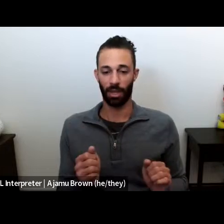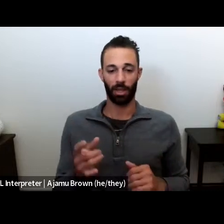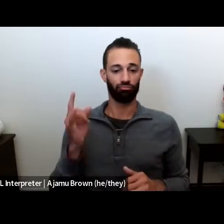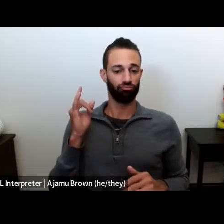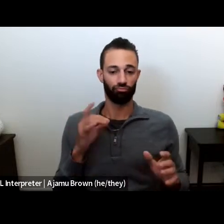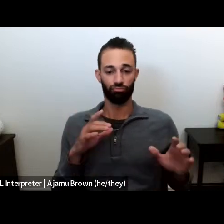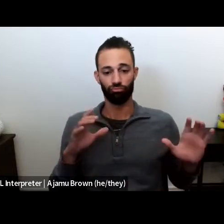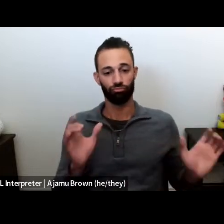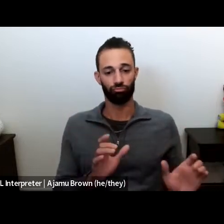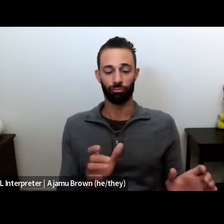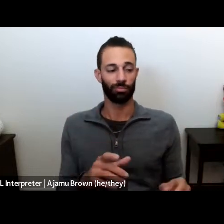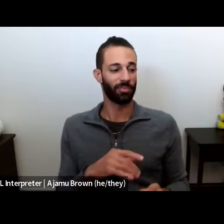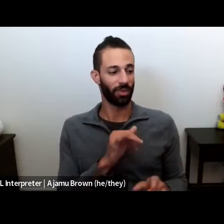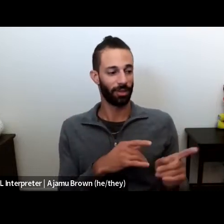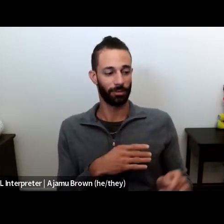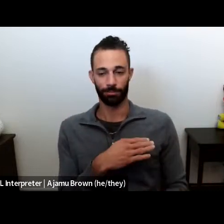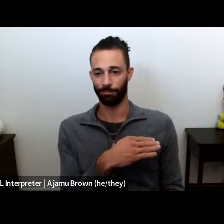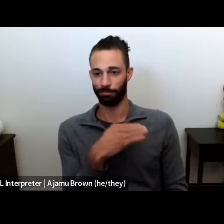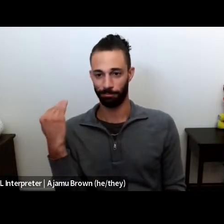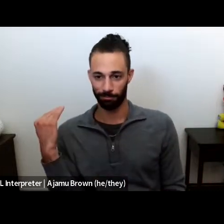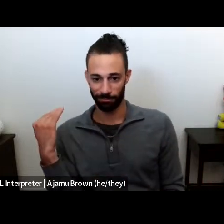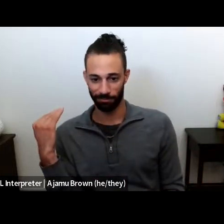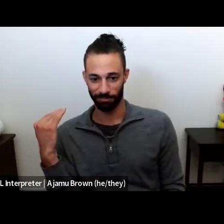Completely flat, smiley face, just